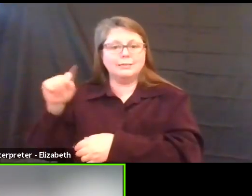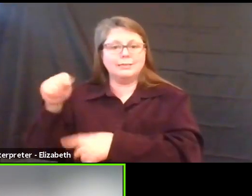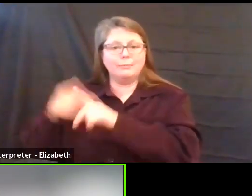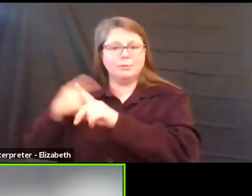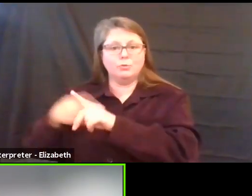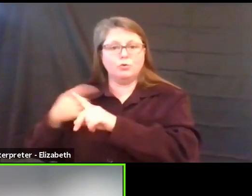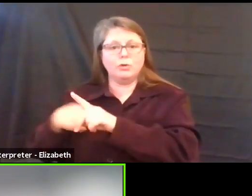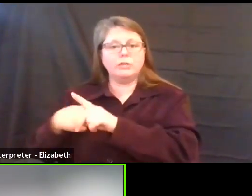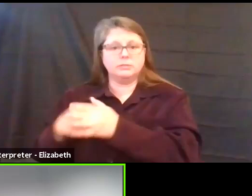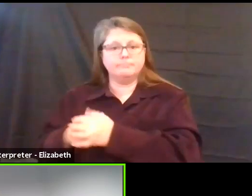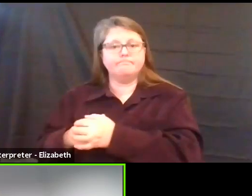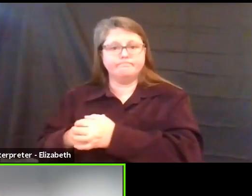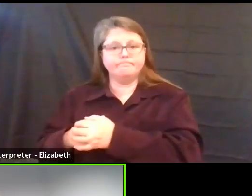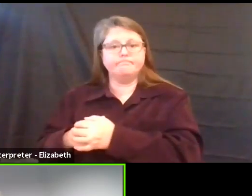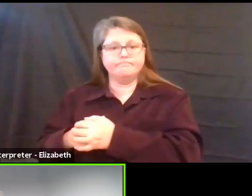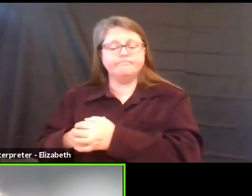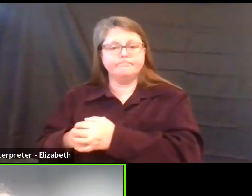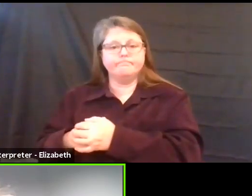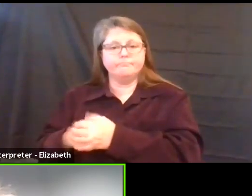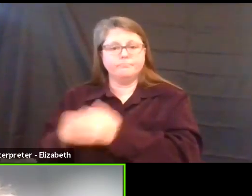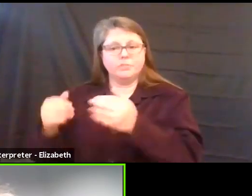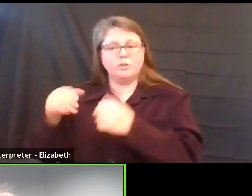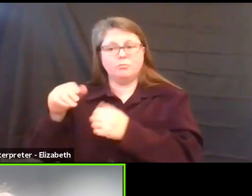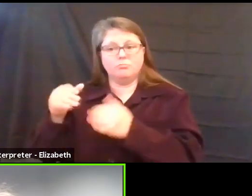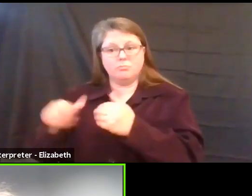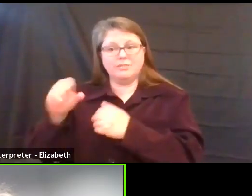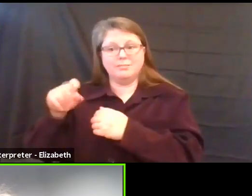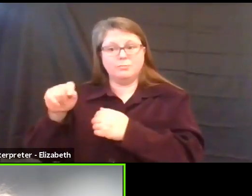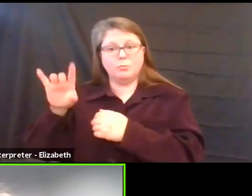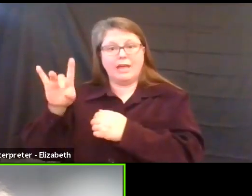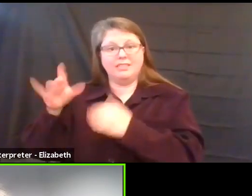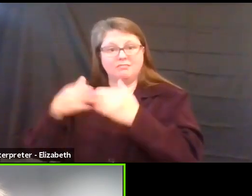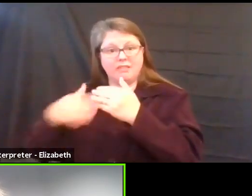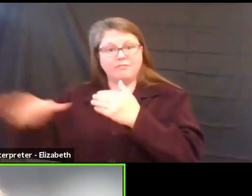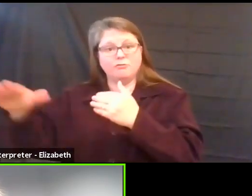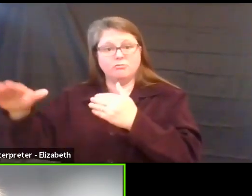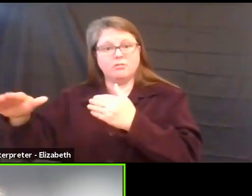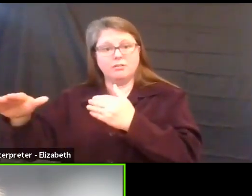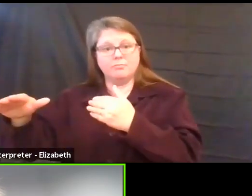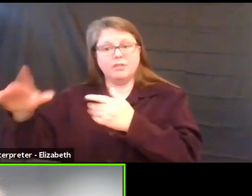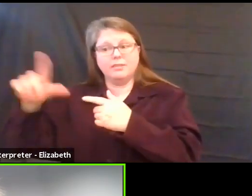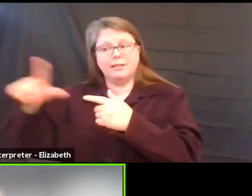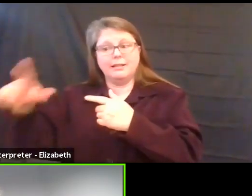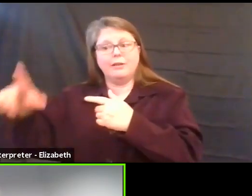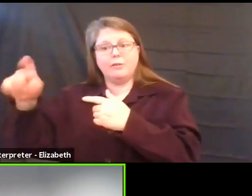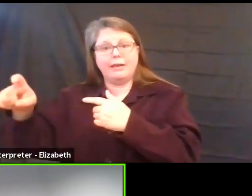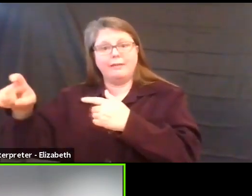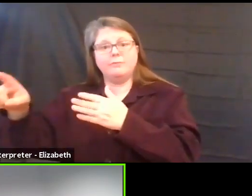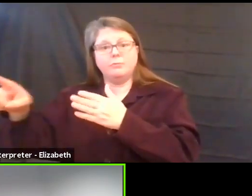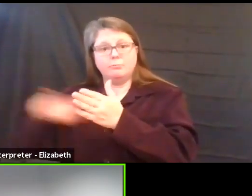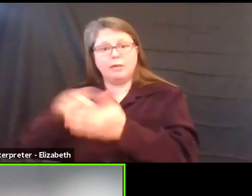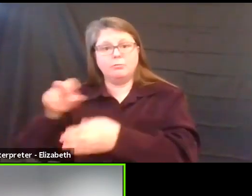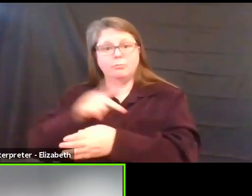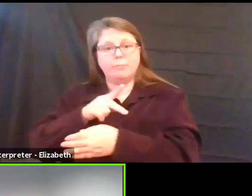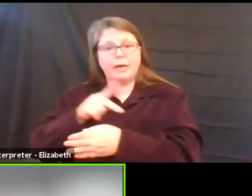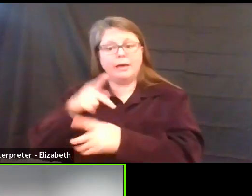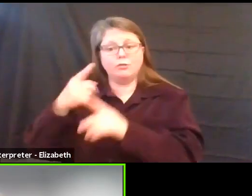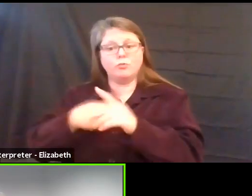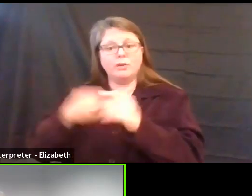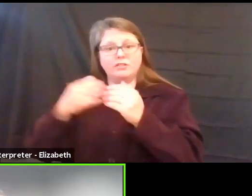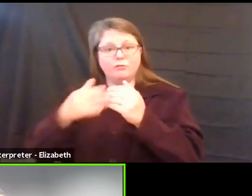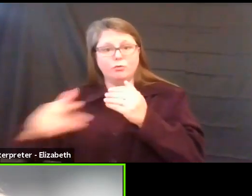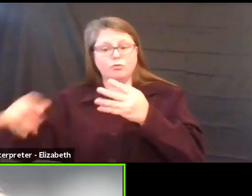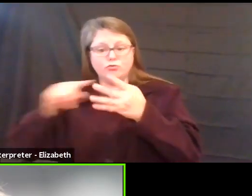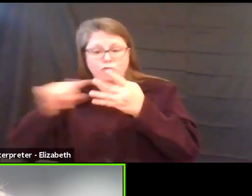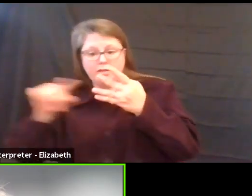31 days from the end of your tenancy, which I believe was September 8th, to return your deposit. Second, another